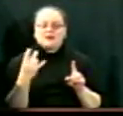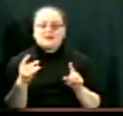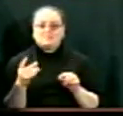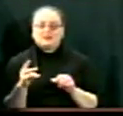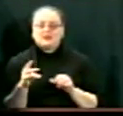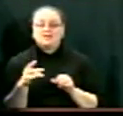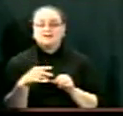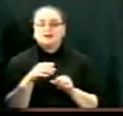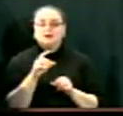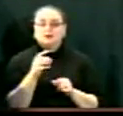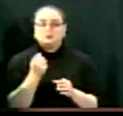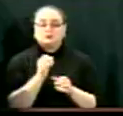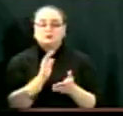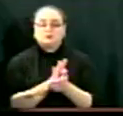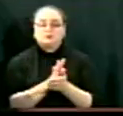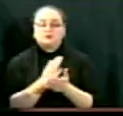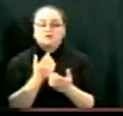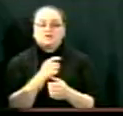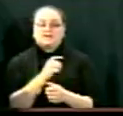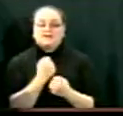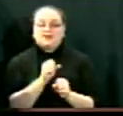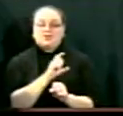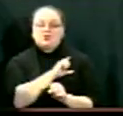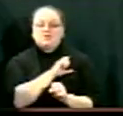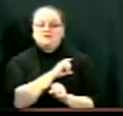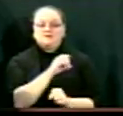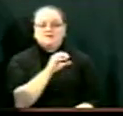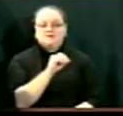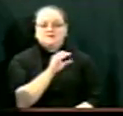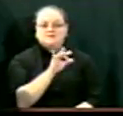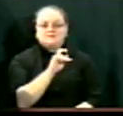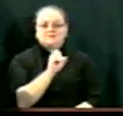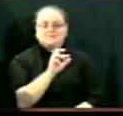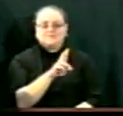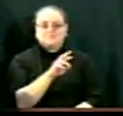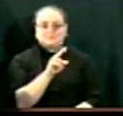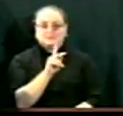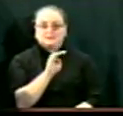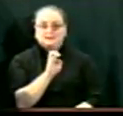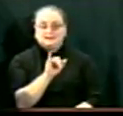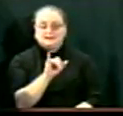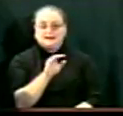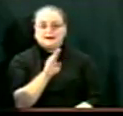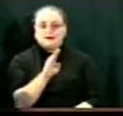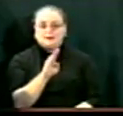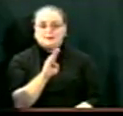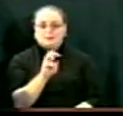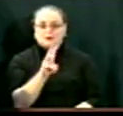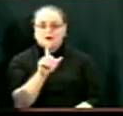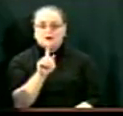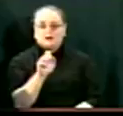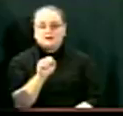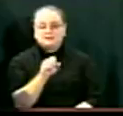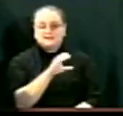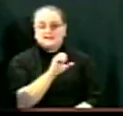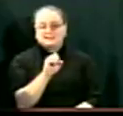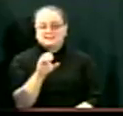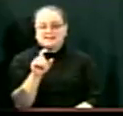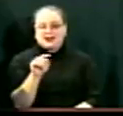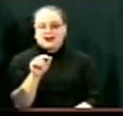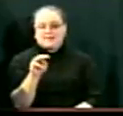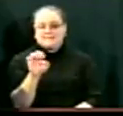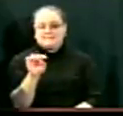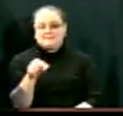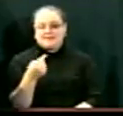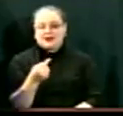2016-2017 School Security Officers of the Year is Officer Kenny Bowles and Officer Scott Manning, and we have a plaque for each, and then